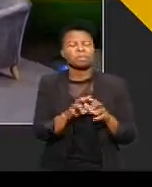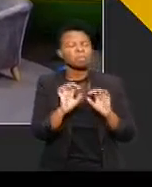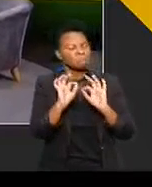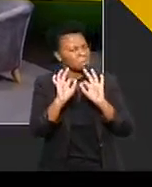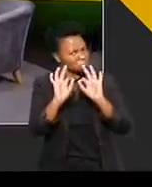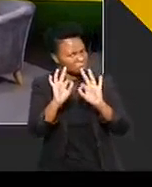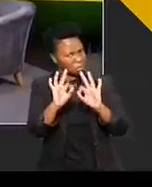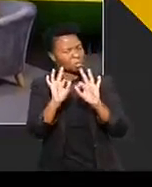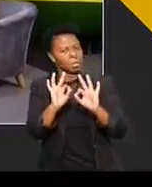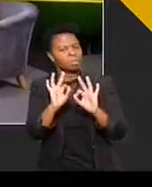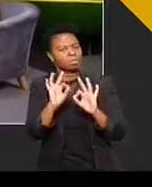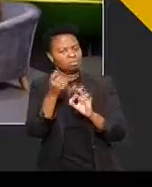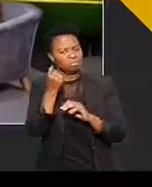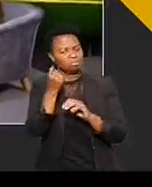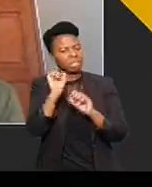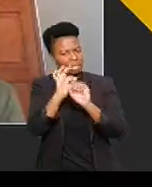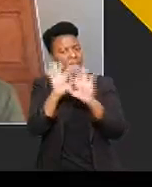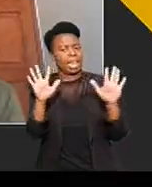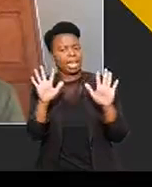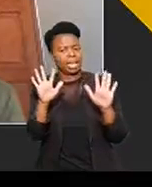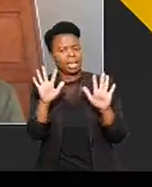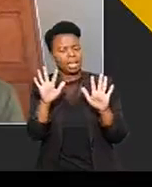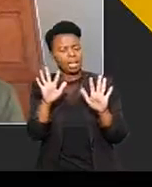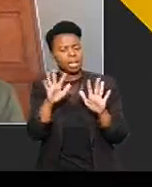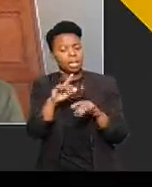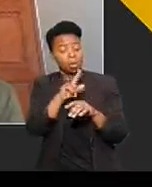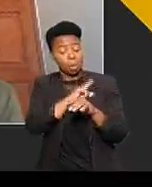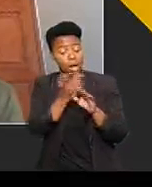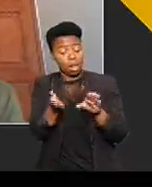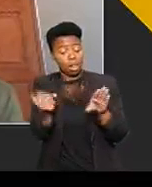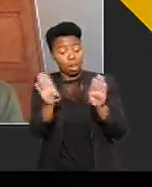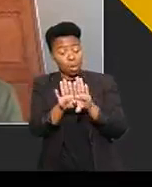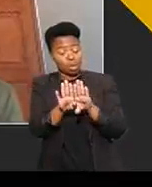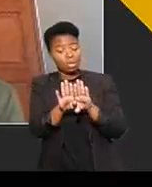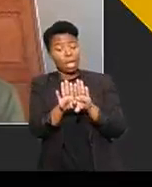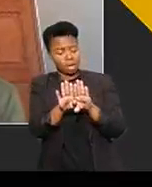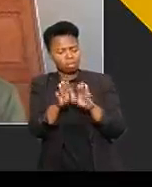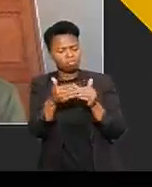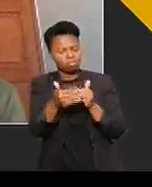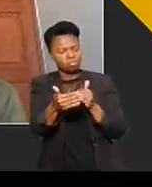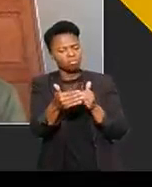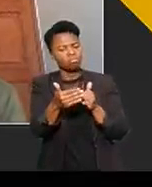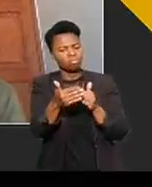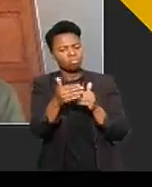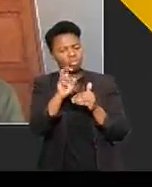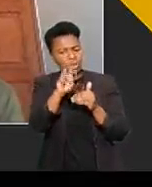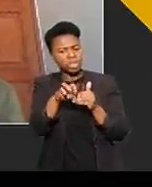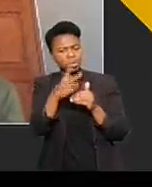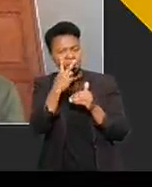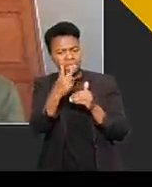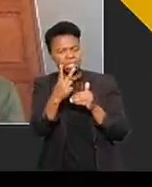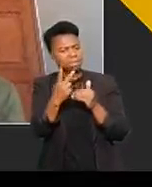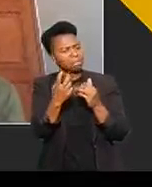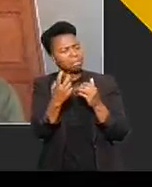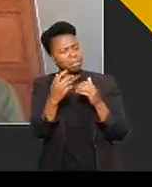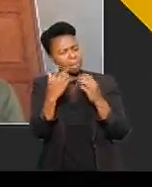Exactly, you put it very well. So this is so that as the lockdown is being lifted, we need to get a sense of how